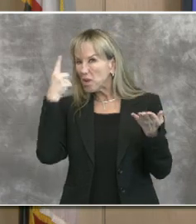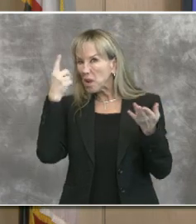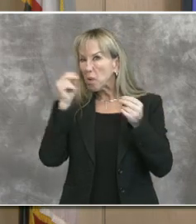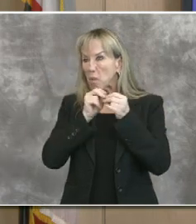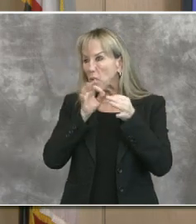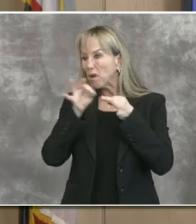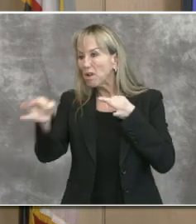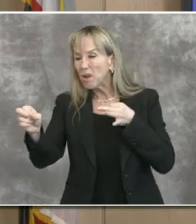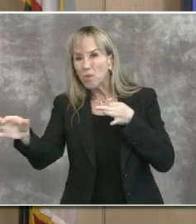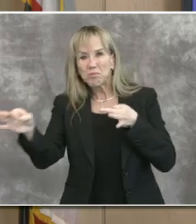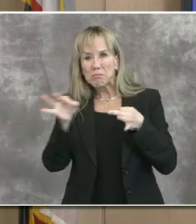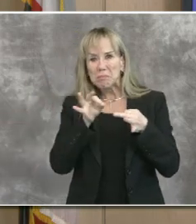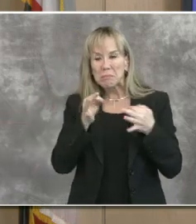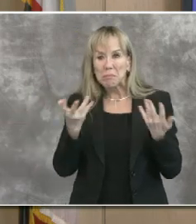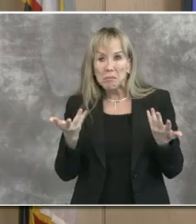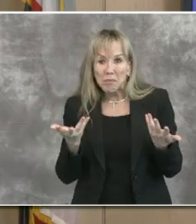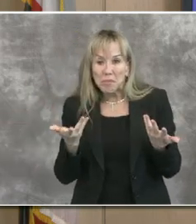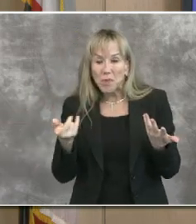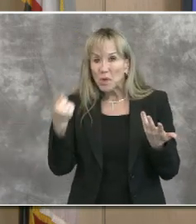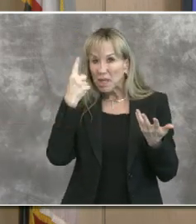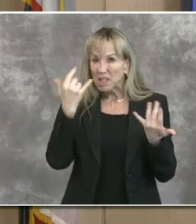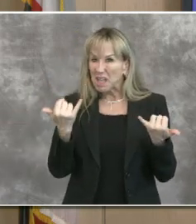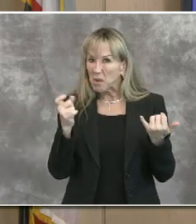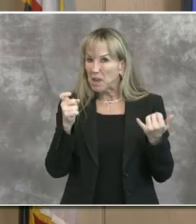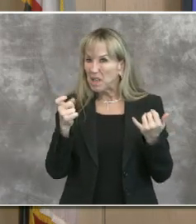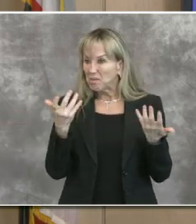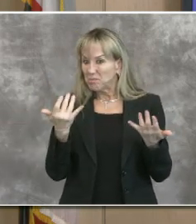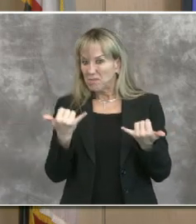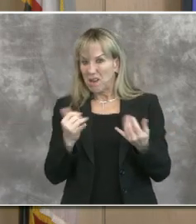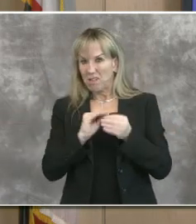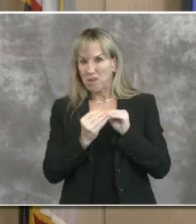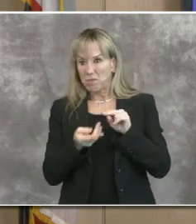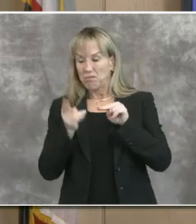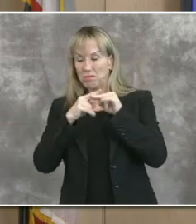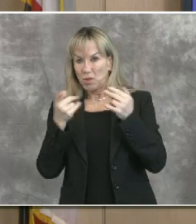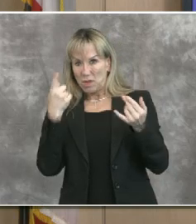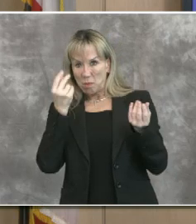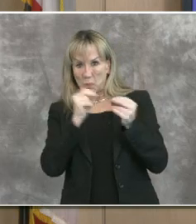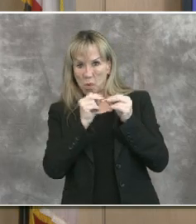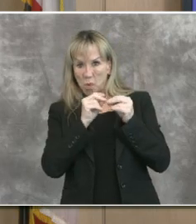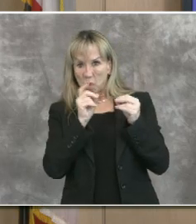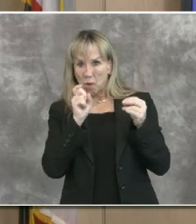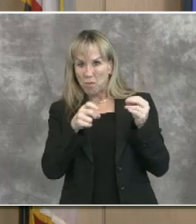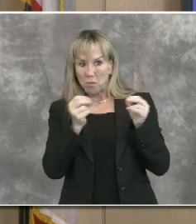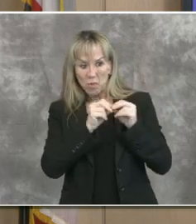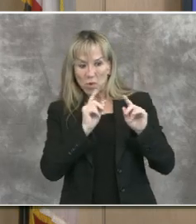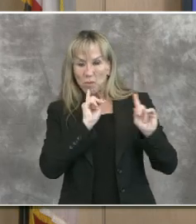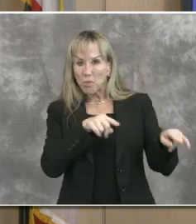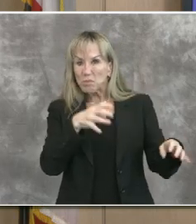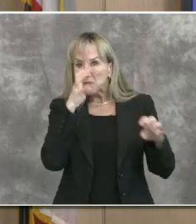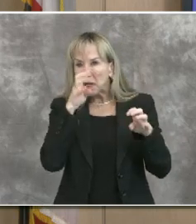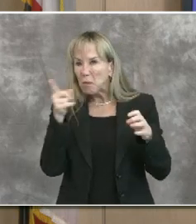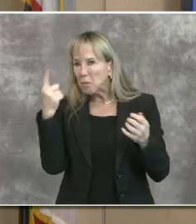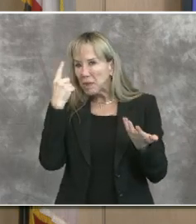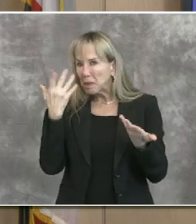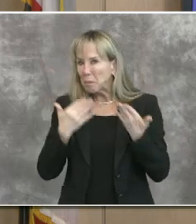go back to more of a strict health order? Is there numbers that would indicate it's too